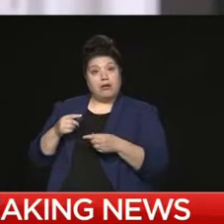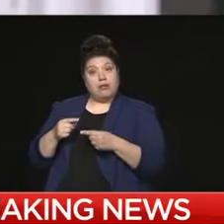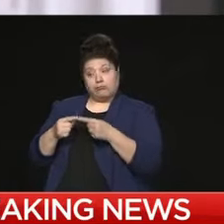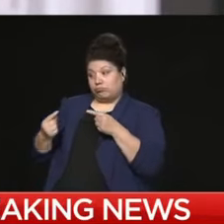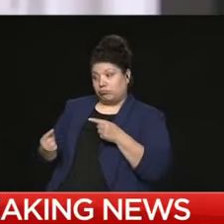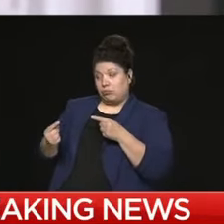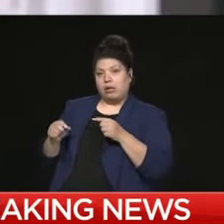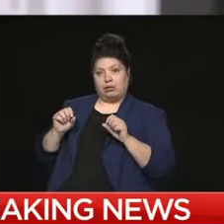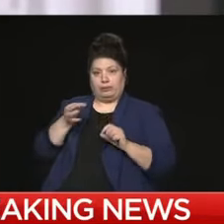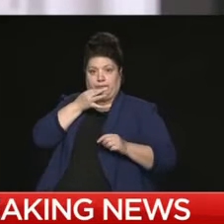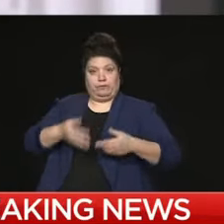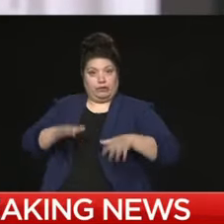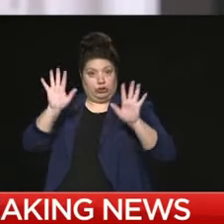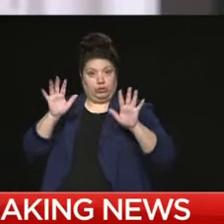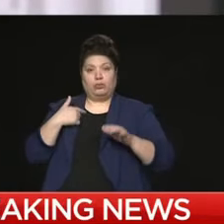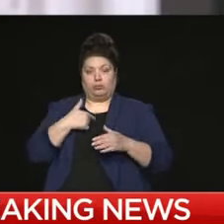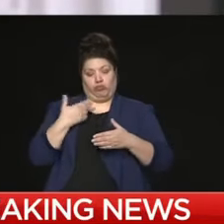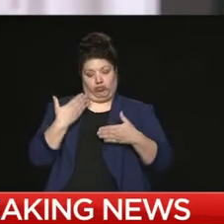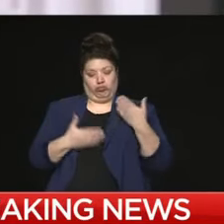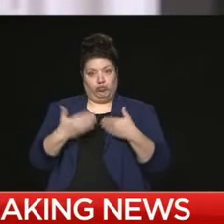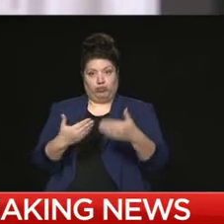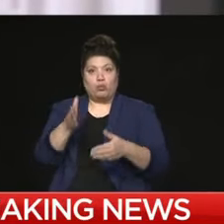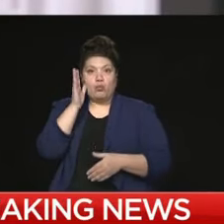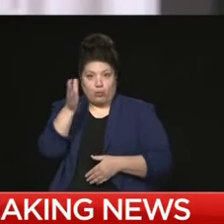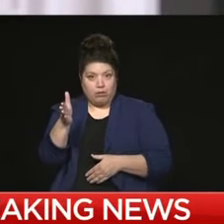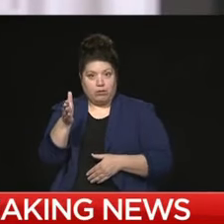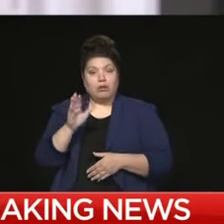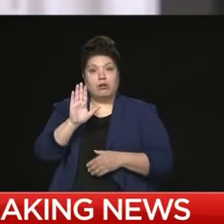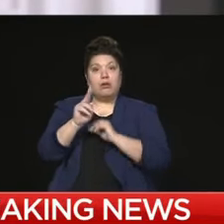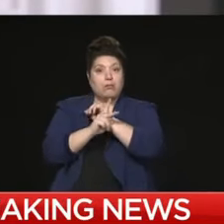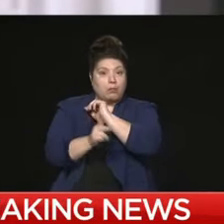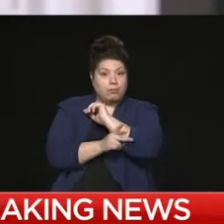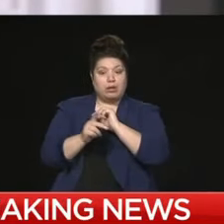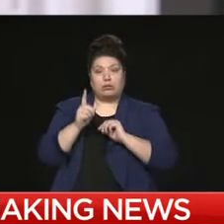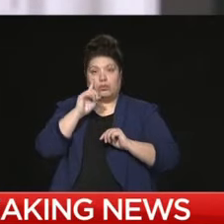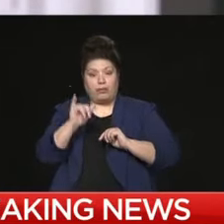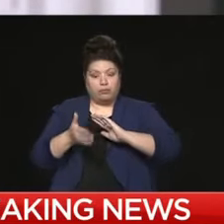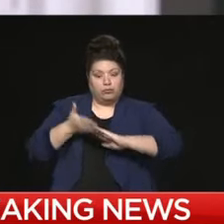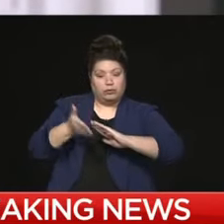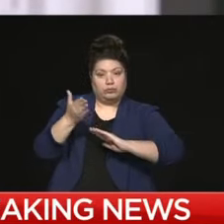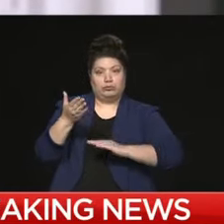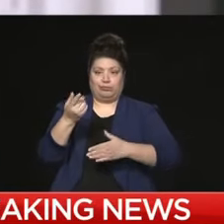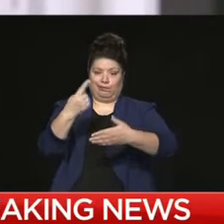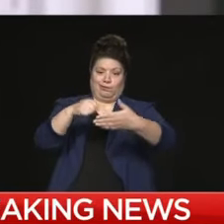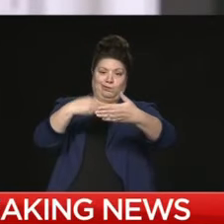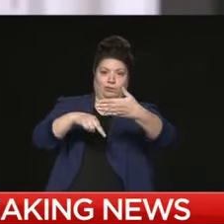have certainly more to announce in how the Parliament will be working out in the weeks to come.